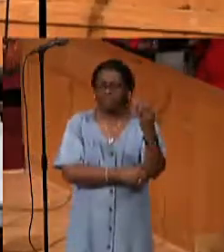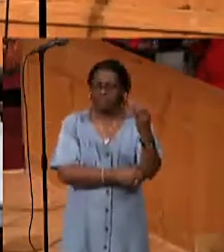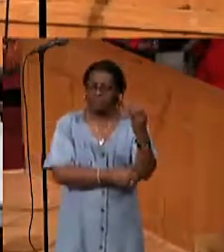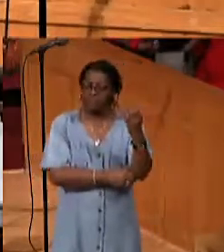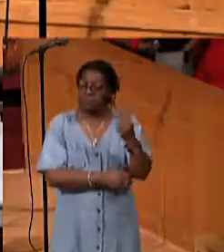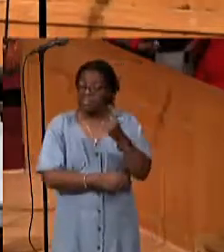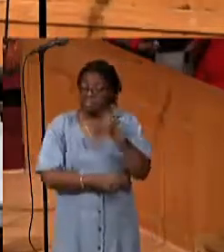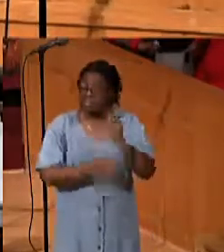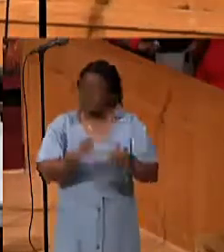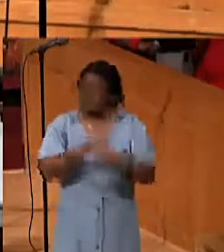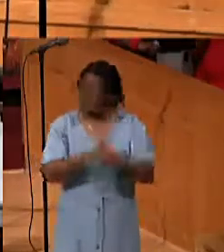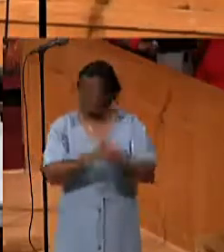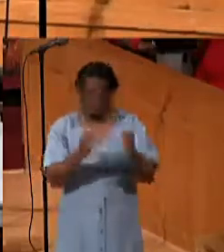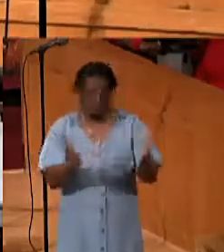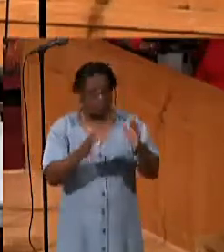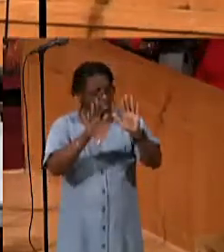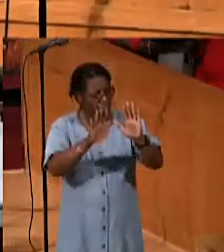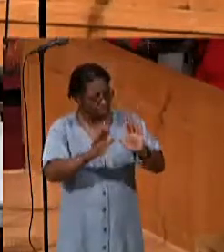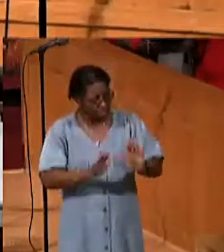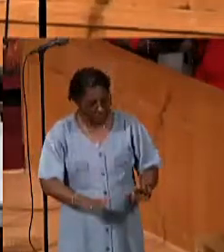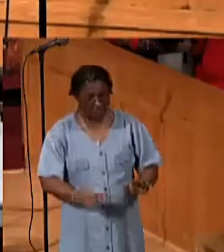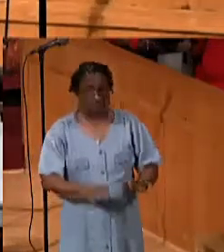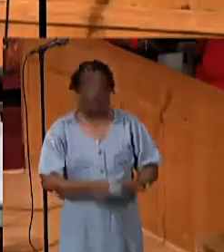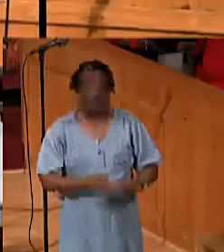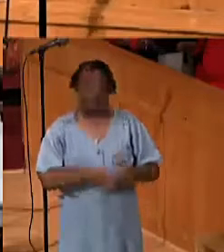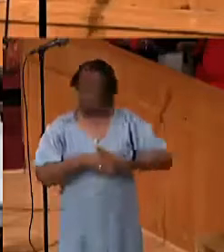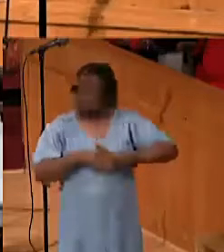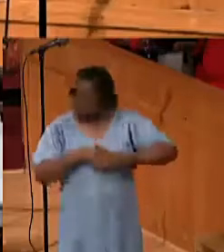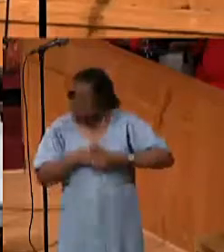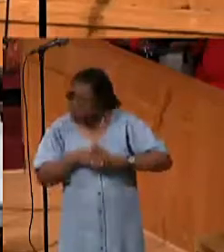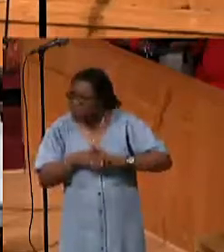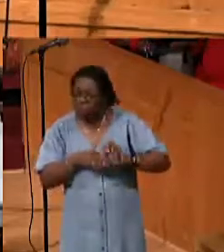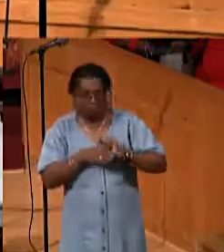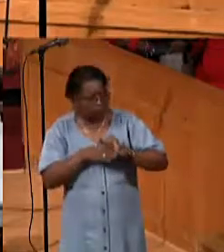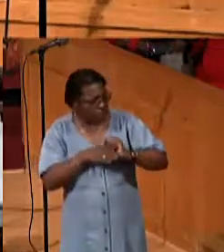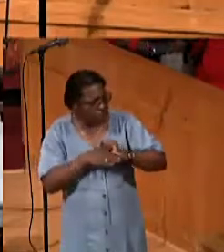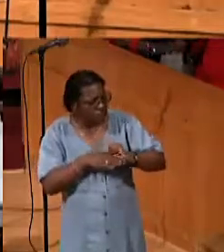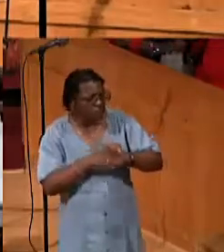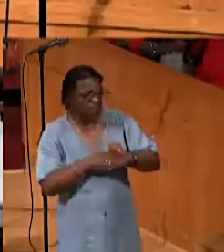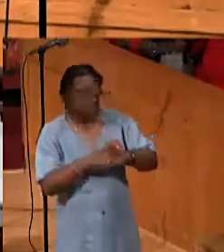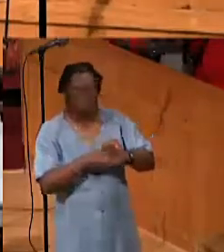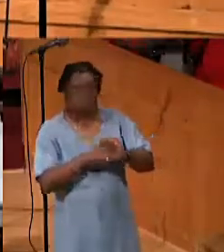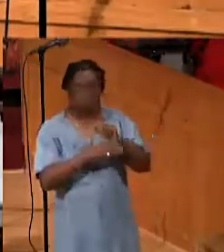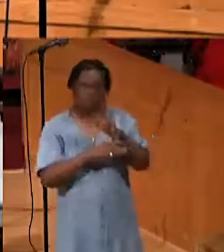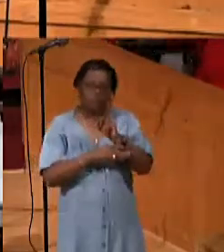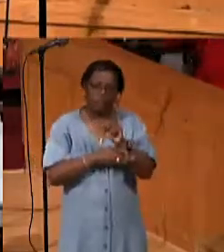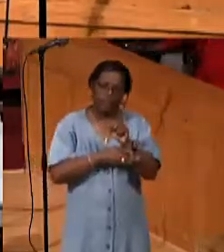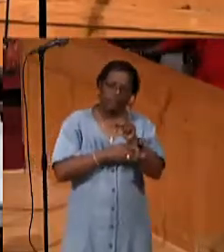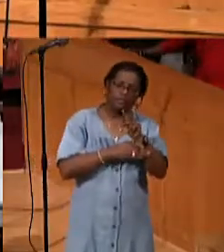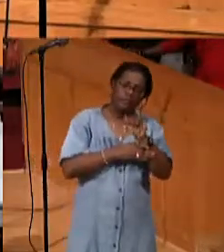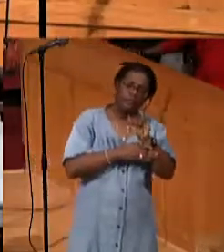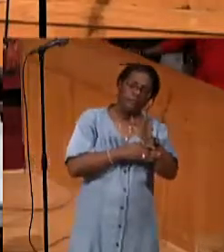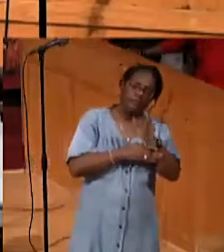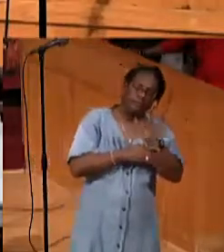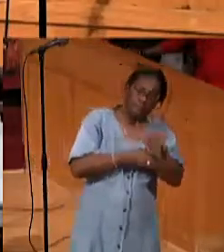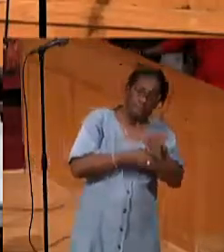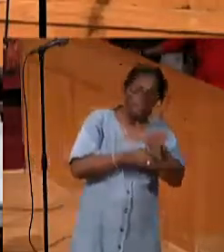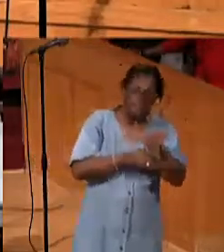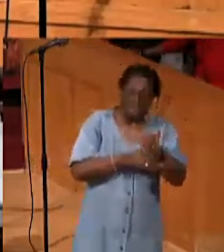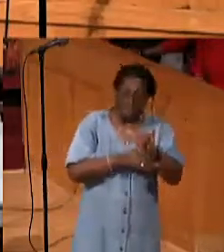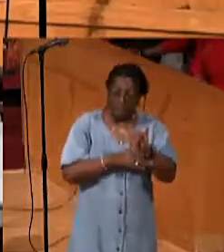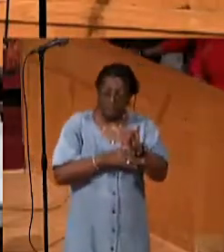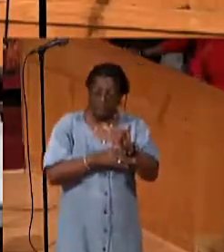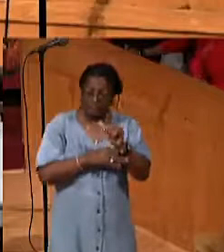Sunday, y'all. We come to rehearse this nativity scene. We come to rehearse the Advent,